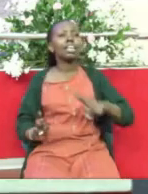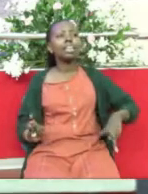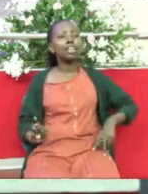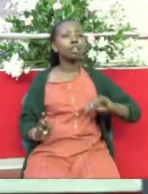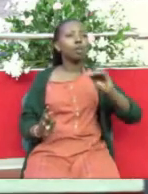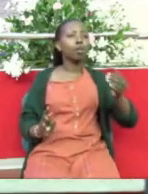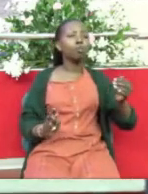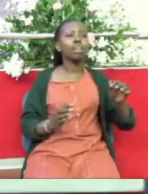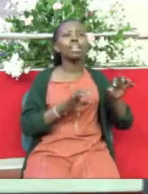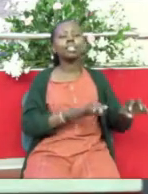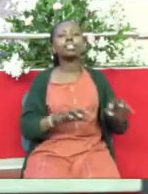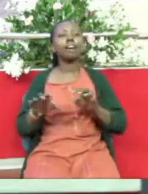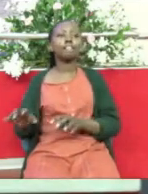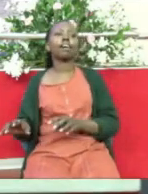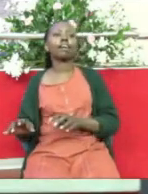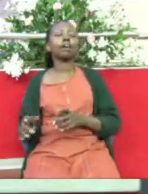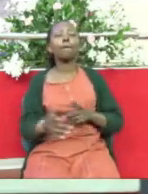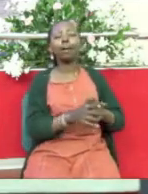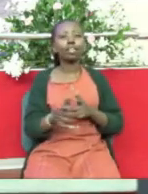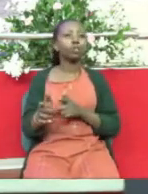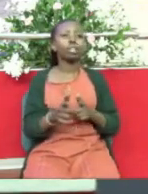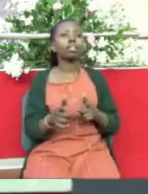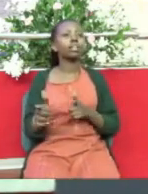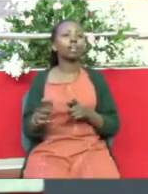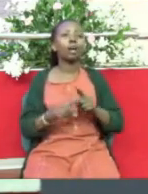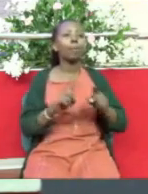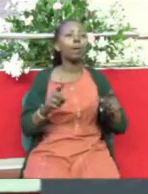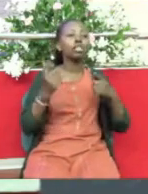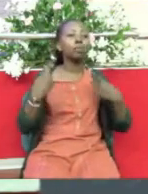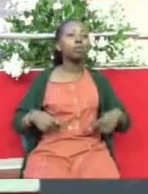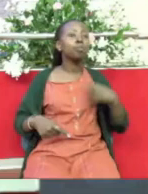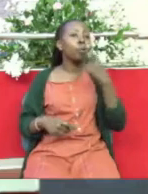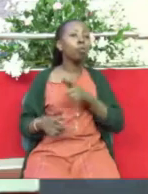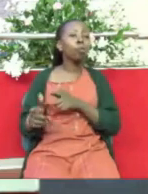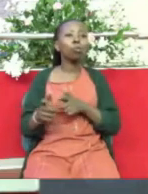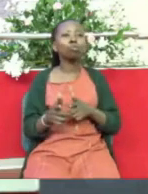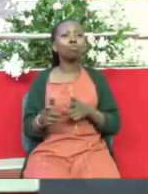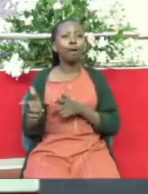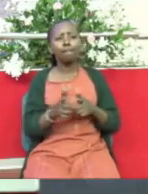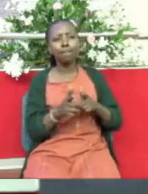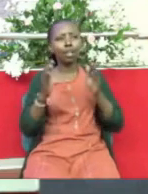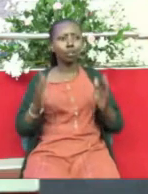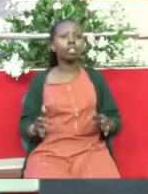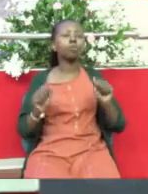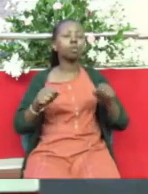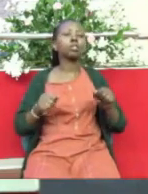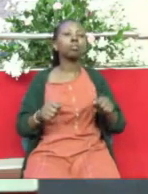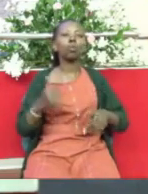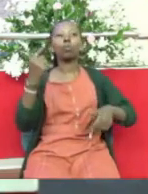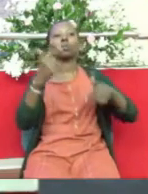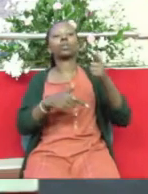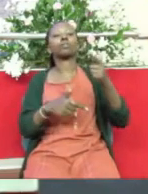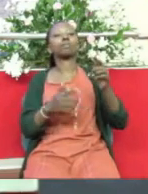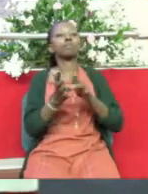Yohana Mtakatifu ufalme ni wa kivita. And it is the violent who will take it by force. Ni wale wenye nguvu ambao watachukua kwa lazima. The